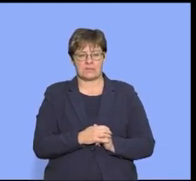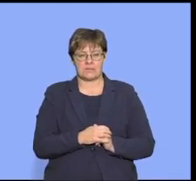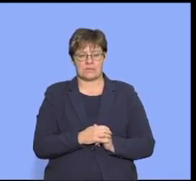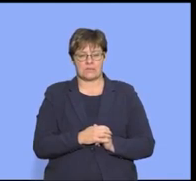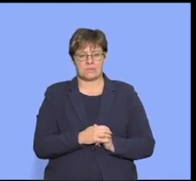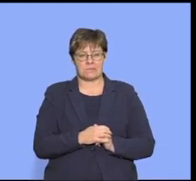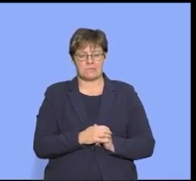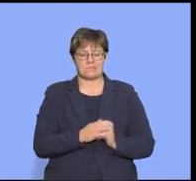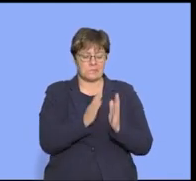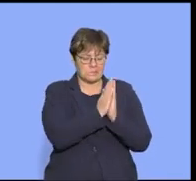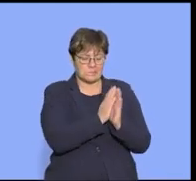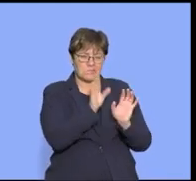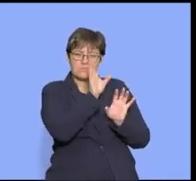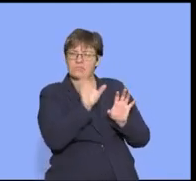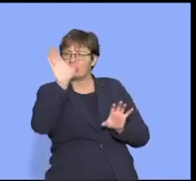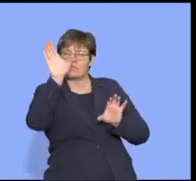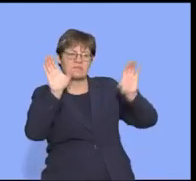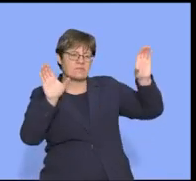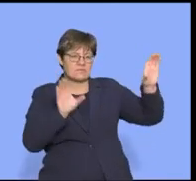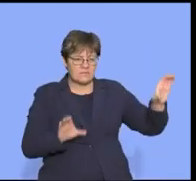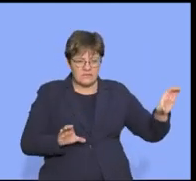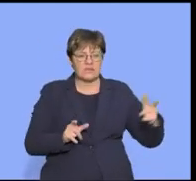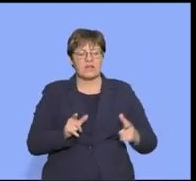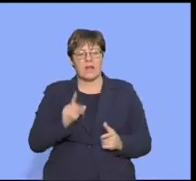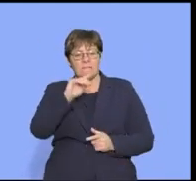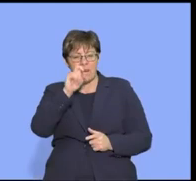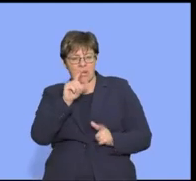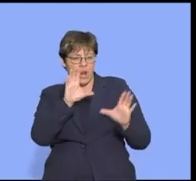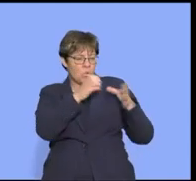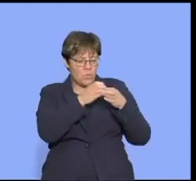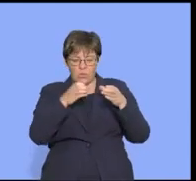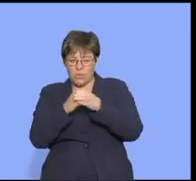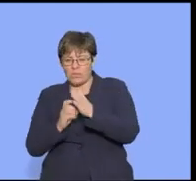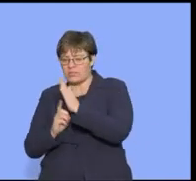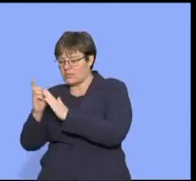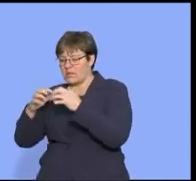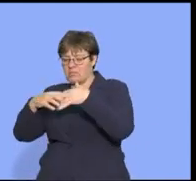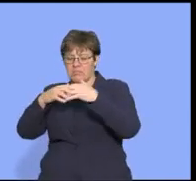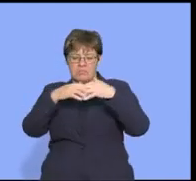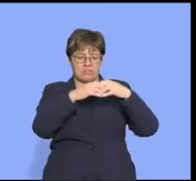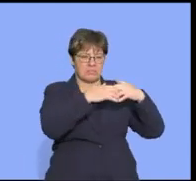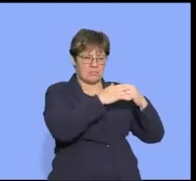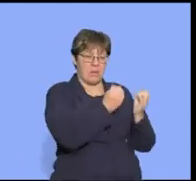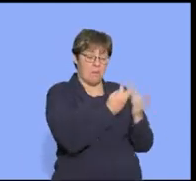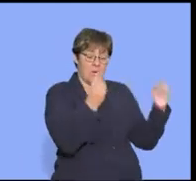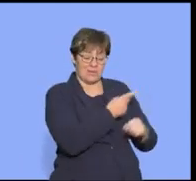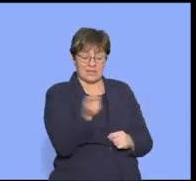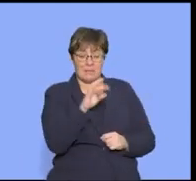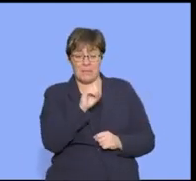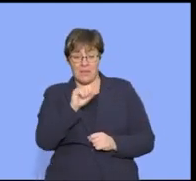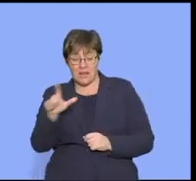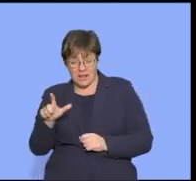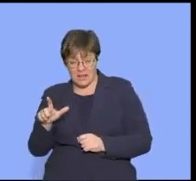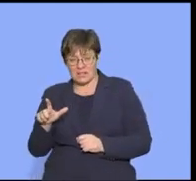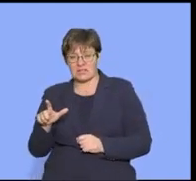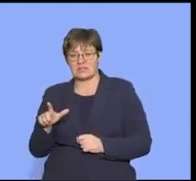Throughout the continents, different mammal groups developed, and most of those mammals